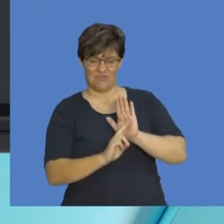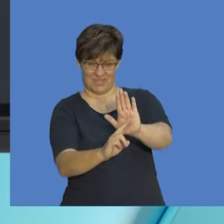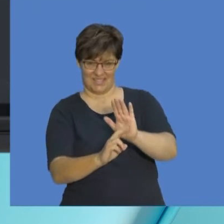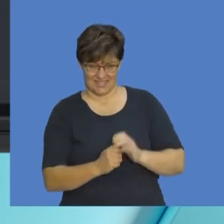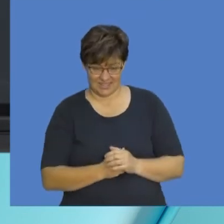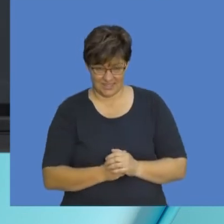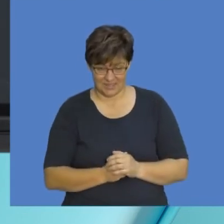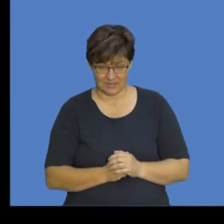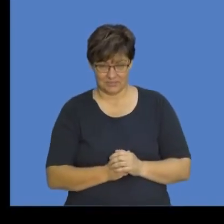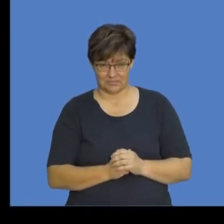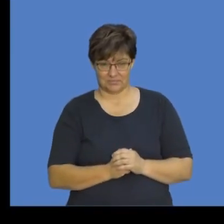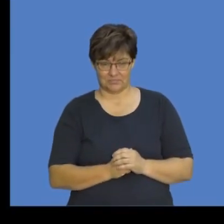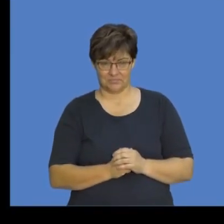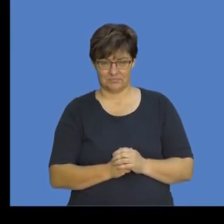have.